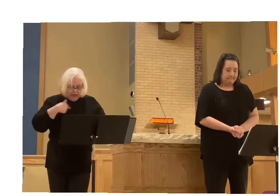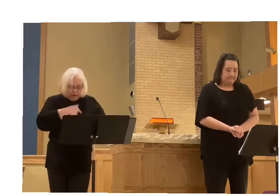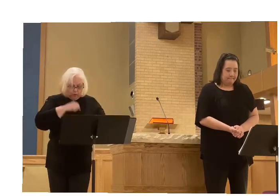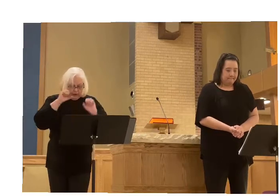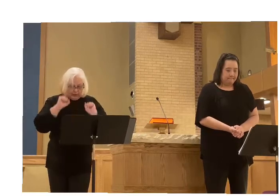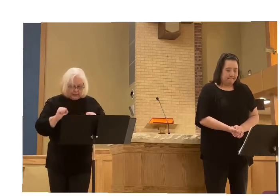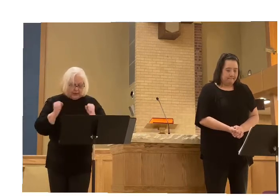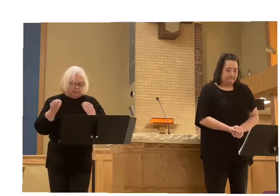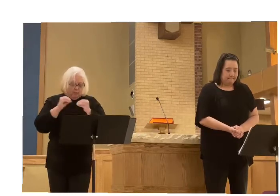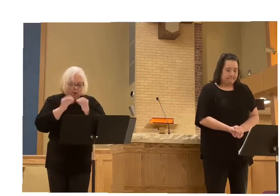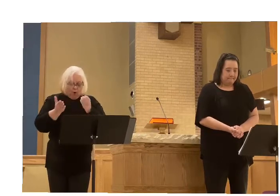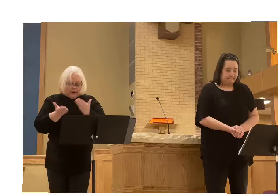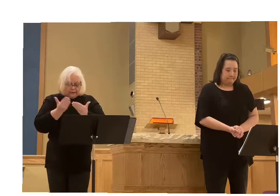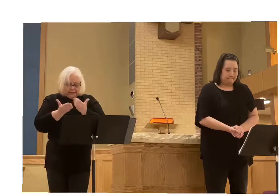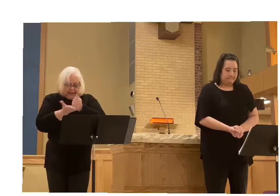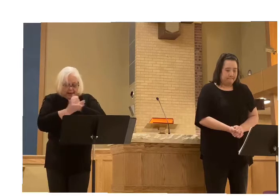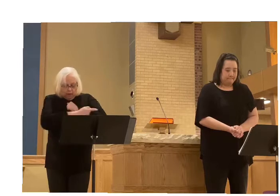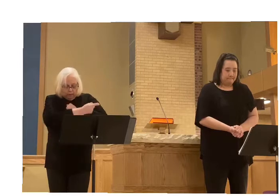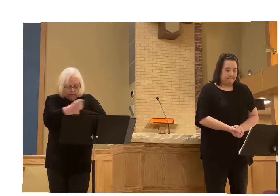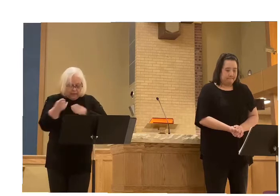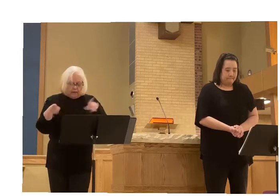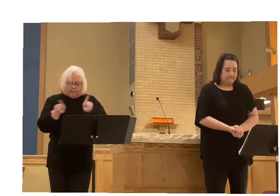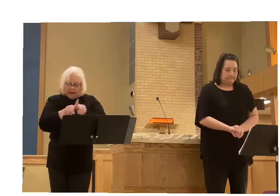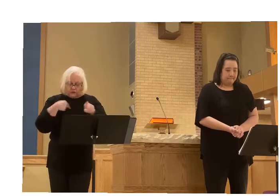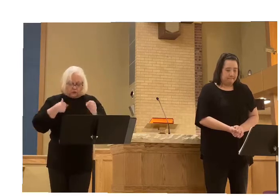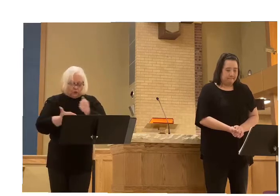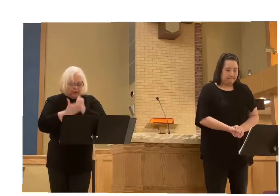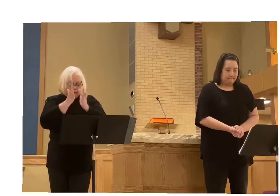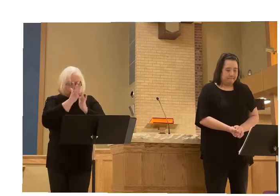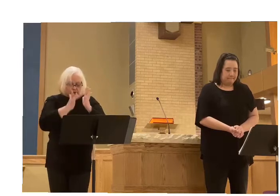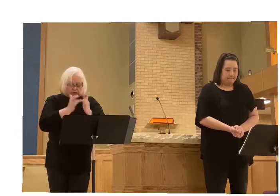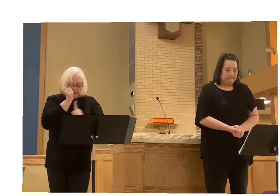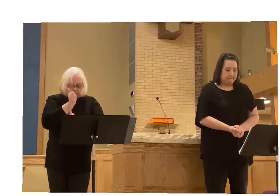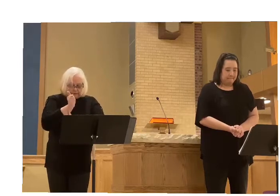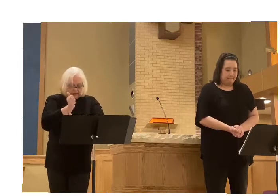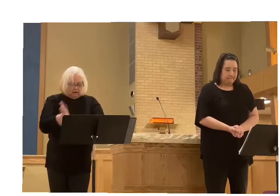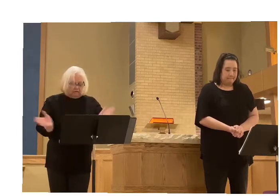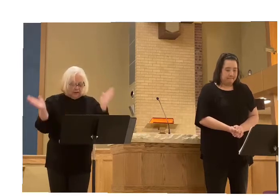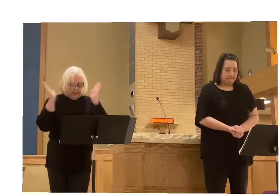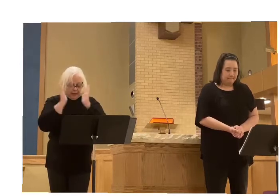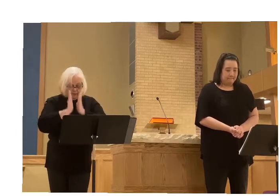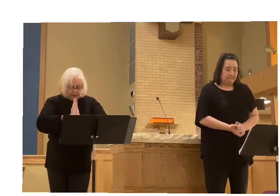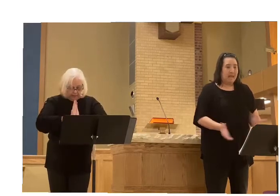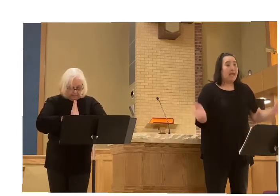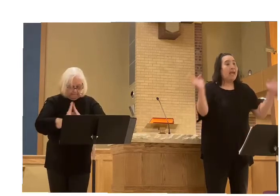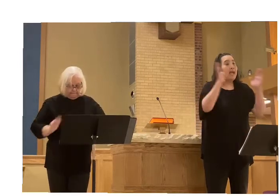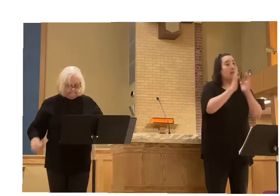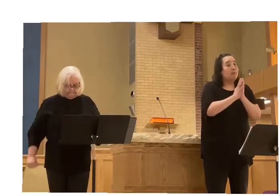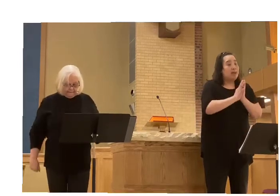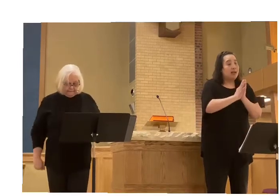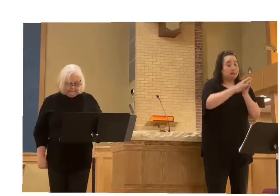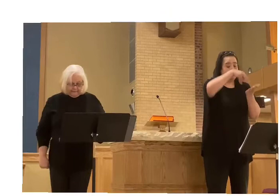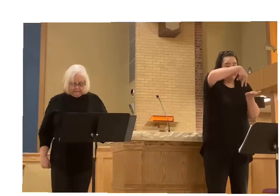them as we would help Jesus himself. Amen. Amen.